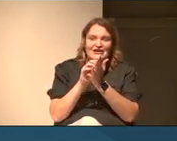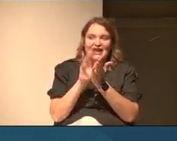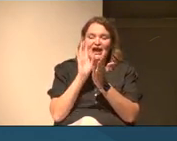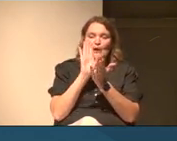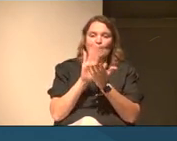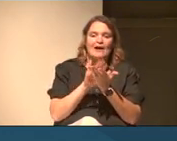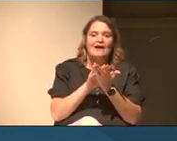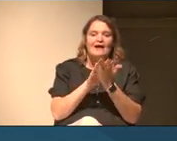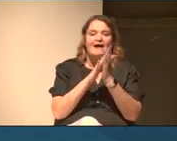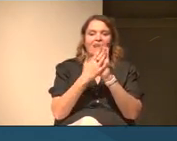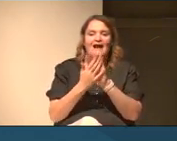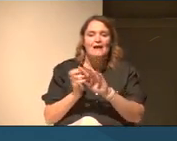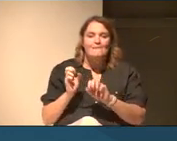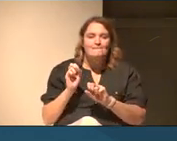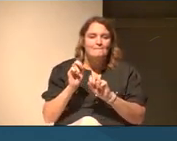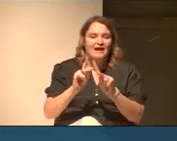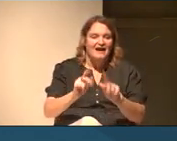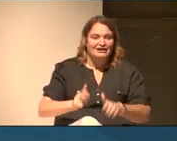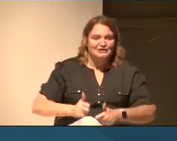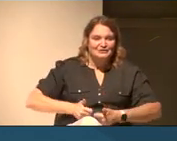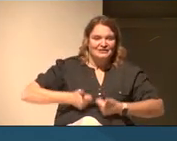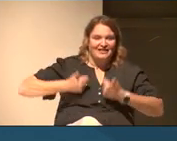reef back to life and giving it,